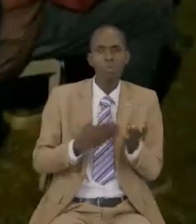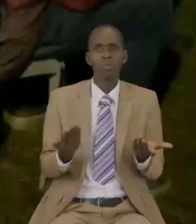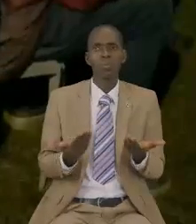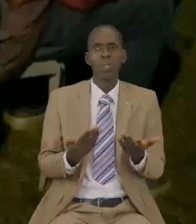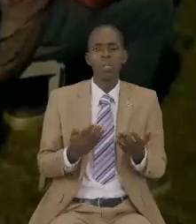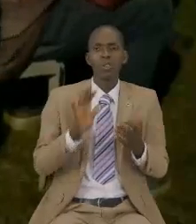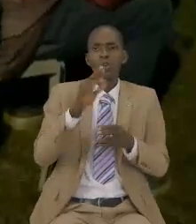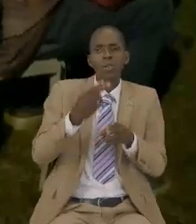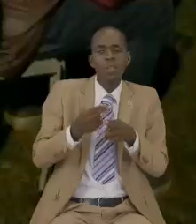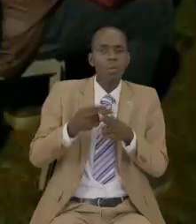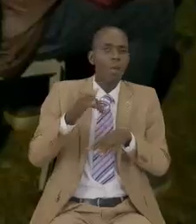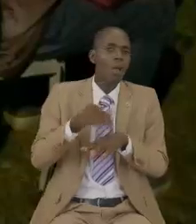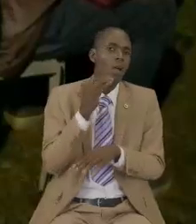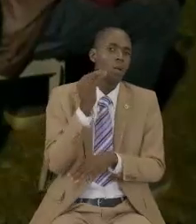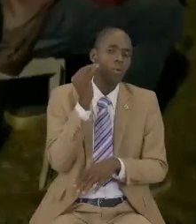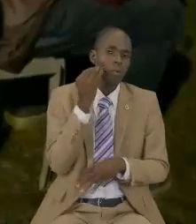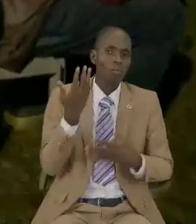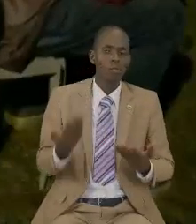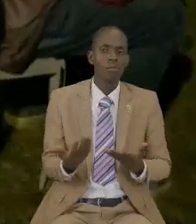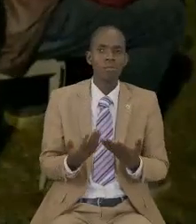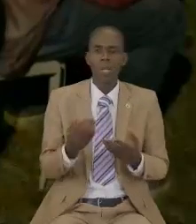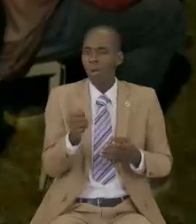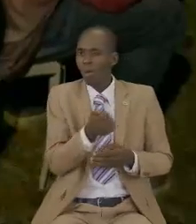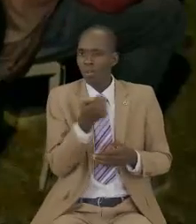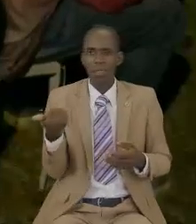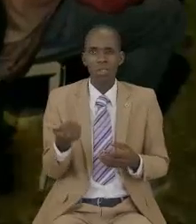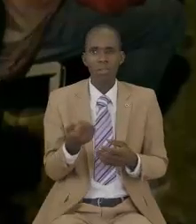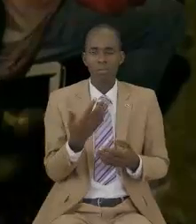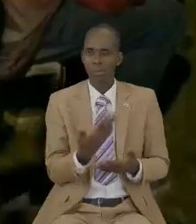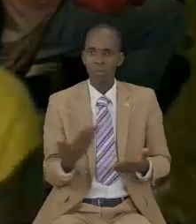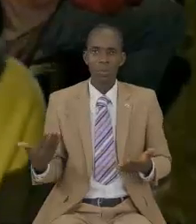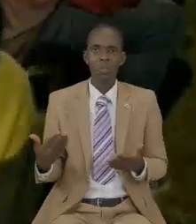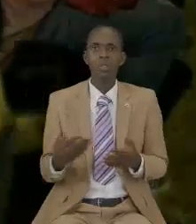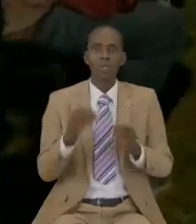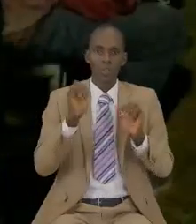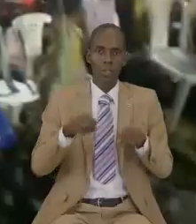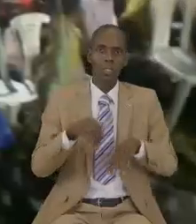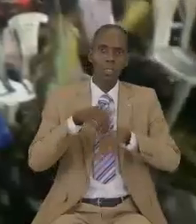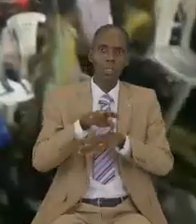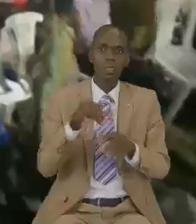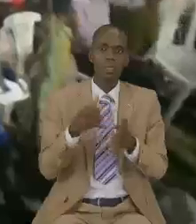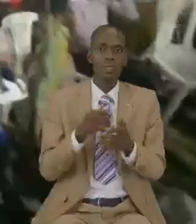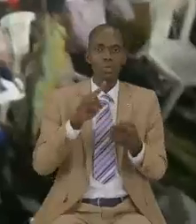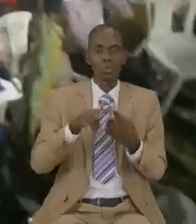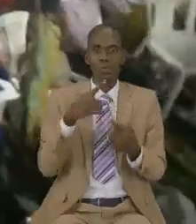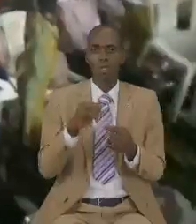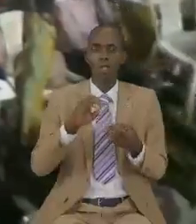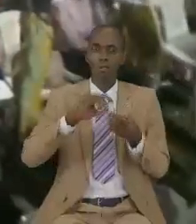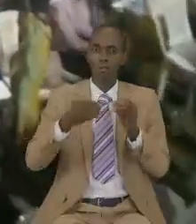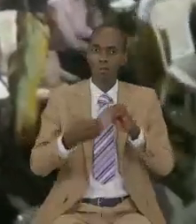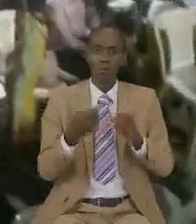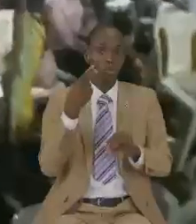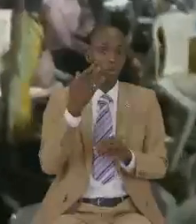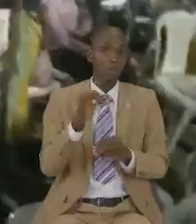is also grateful to God that souls have responded to the message that the Lord